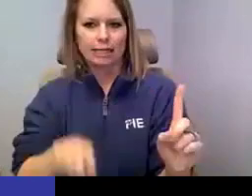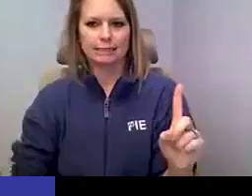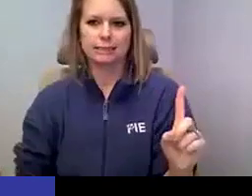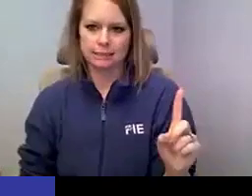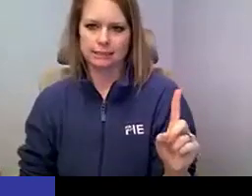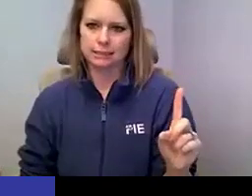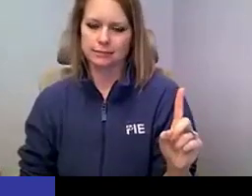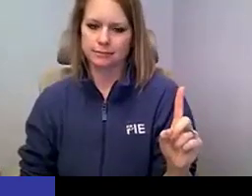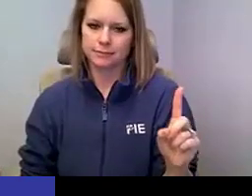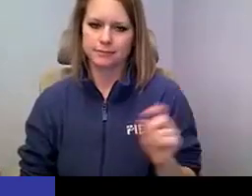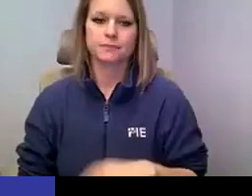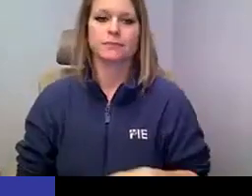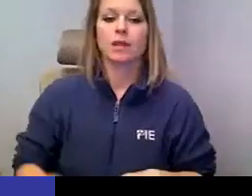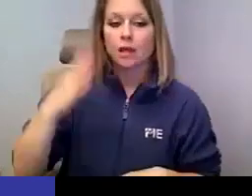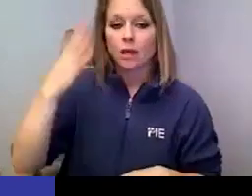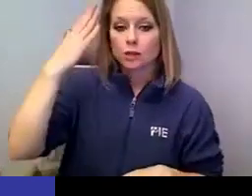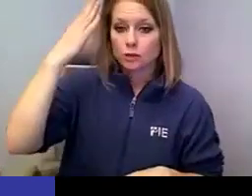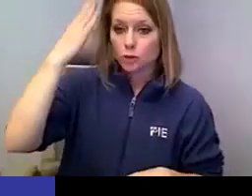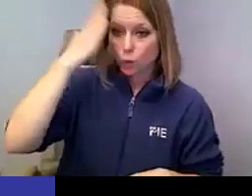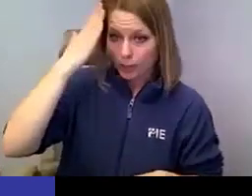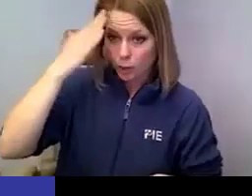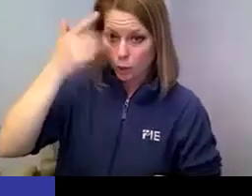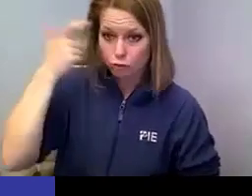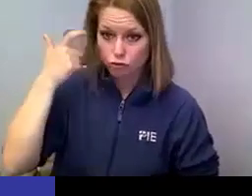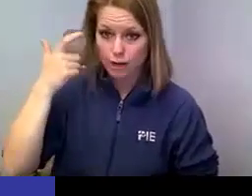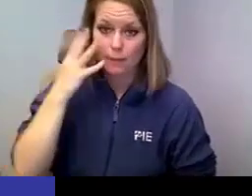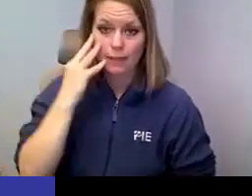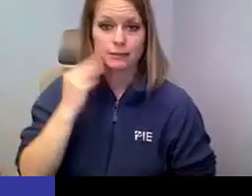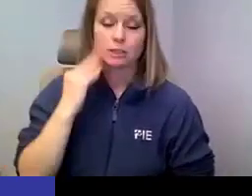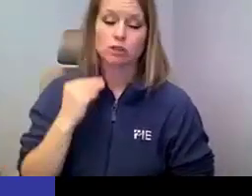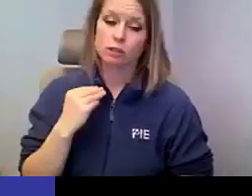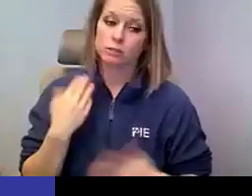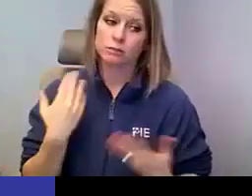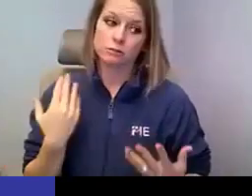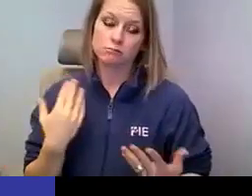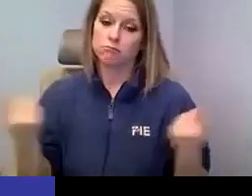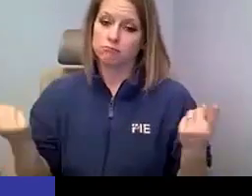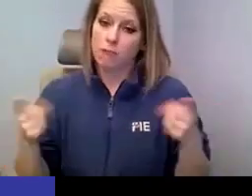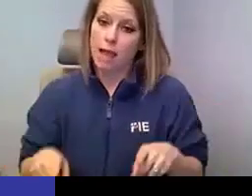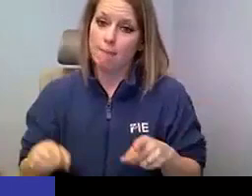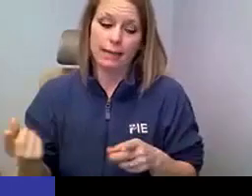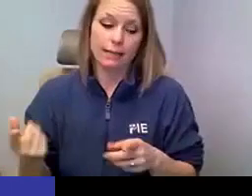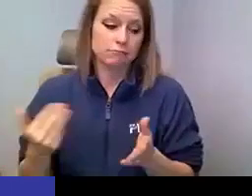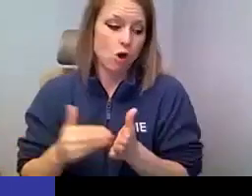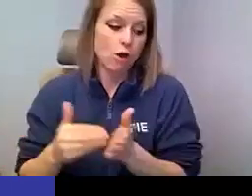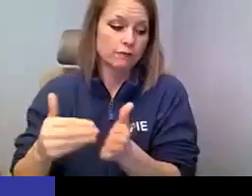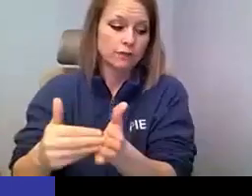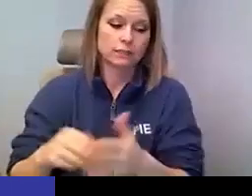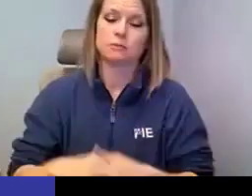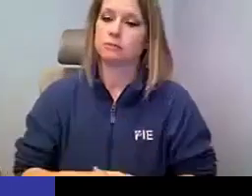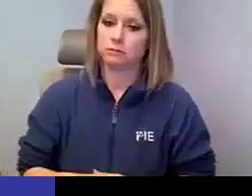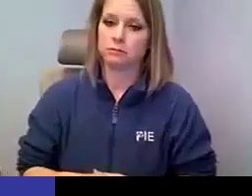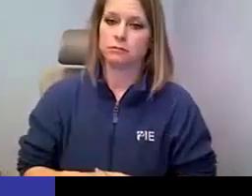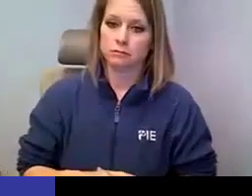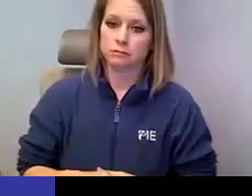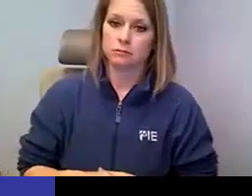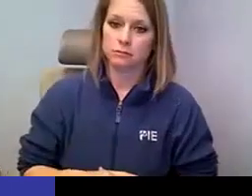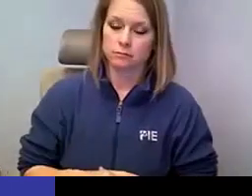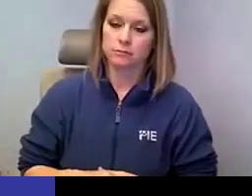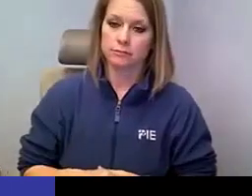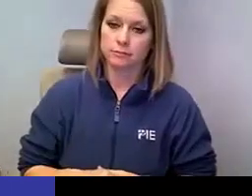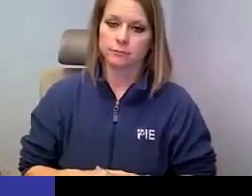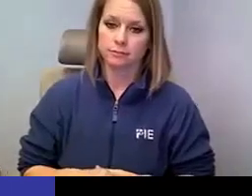So we know trauma experiences are common, and they're important considerations when conducting emotional behavioral